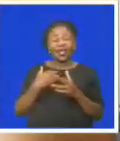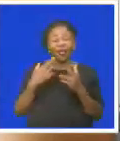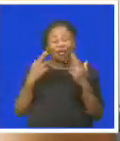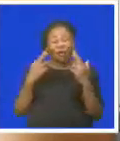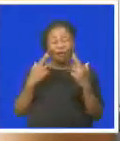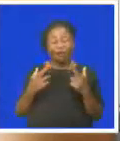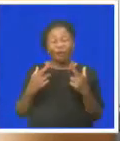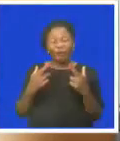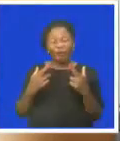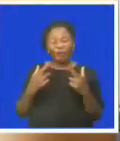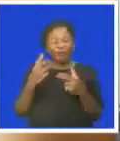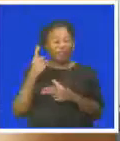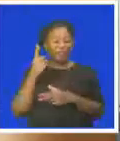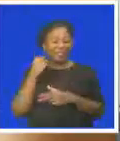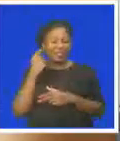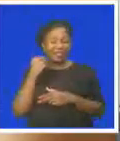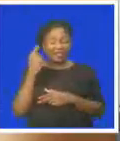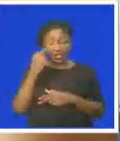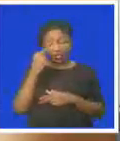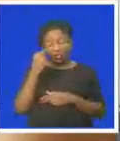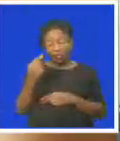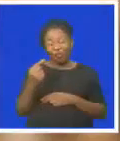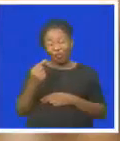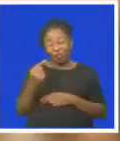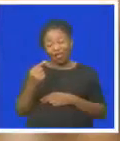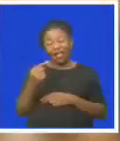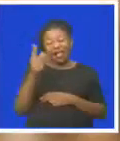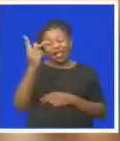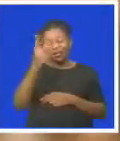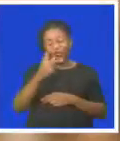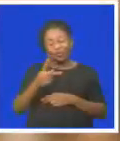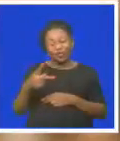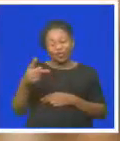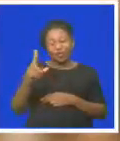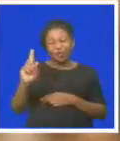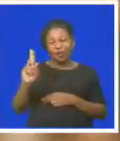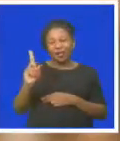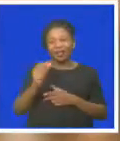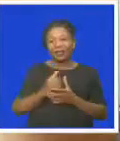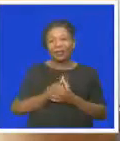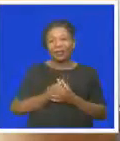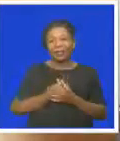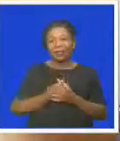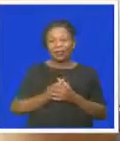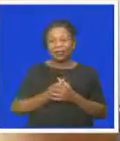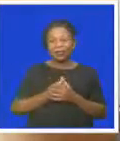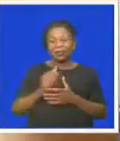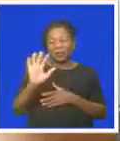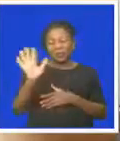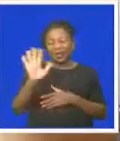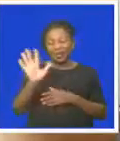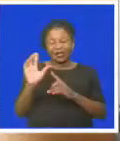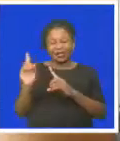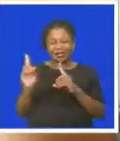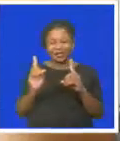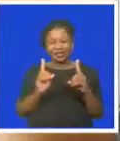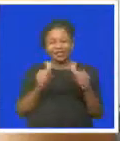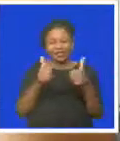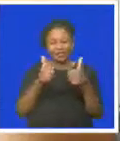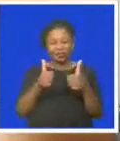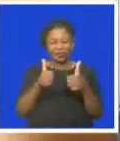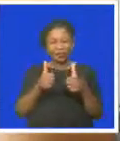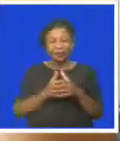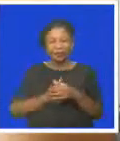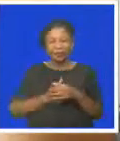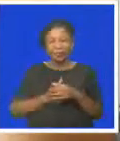those workbooks to see what jobs they would love to do. Yes. Thank you so much. We're wishing you a lovely day and, of course, a lovely weekend. Thank